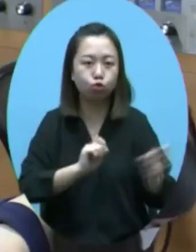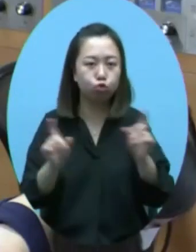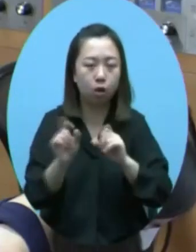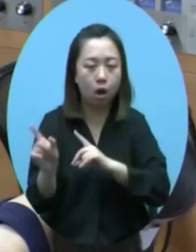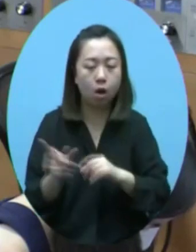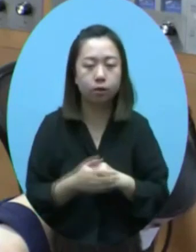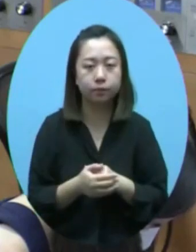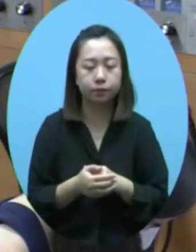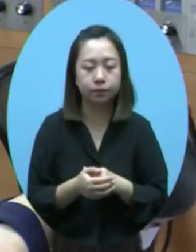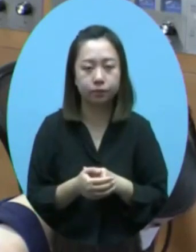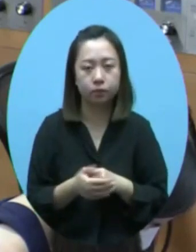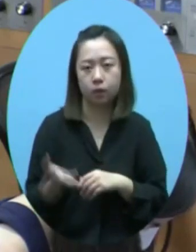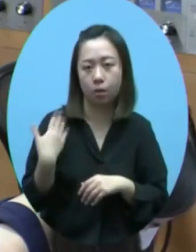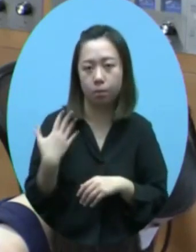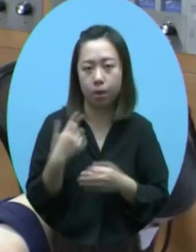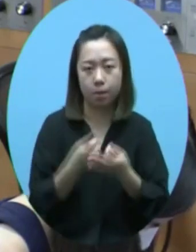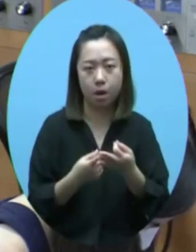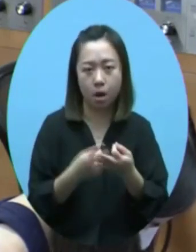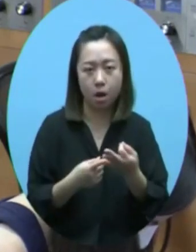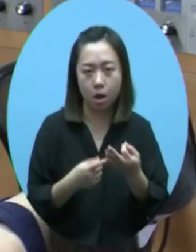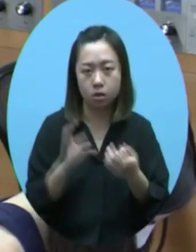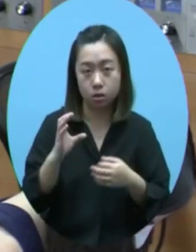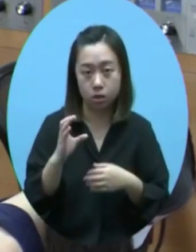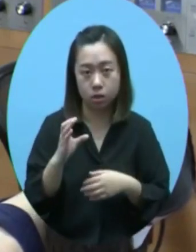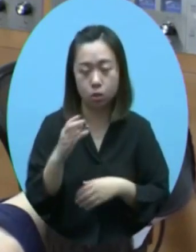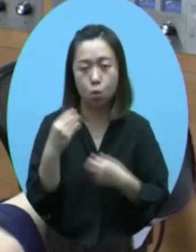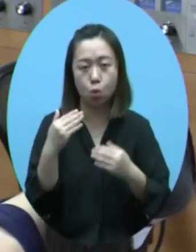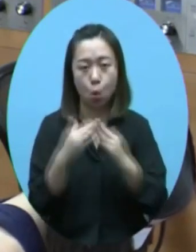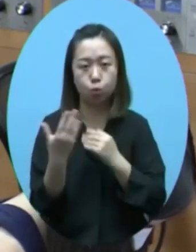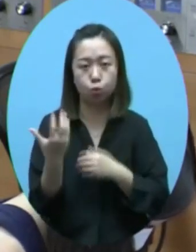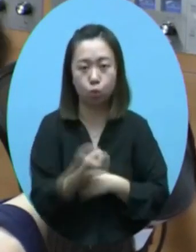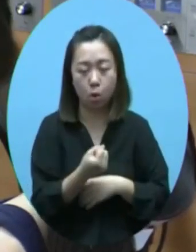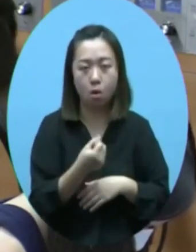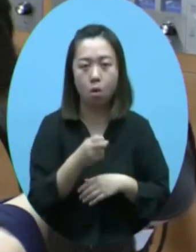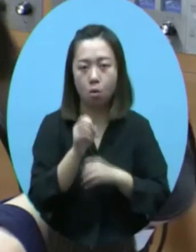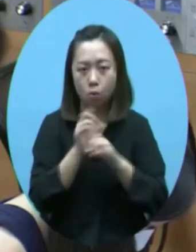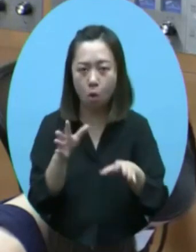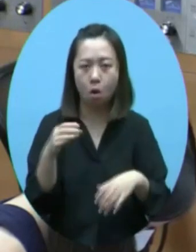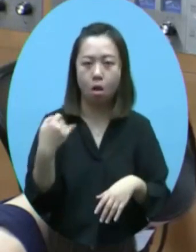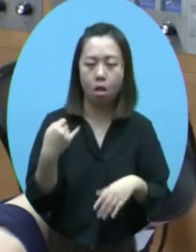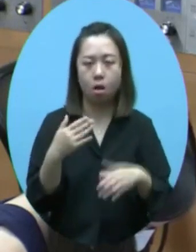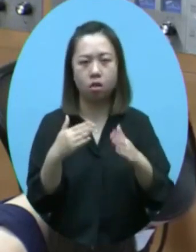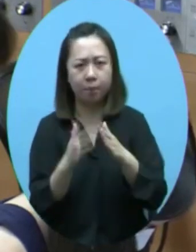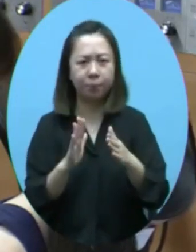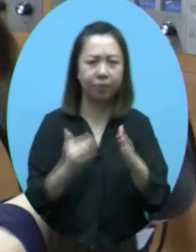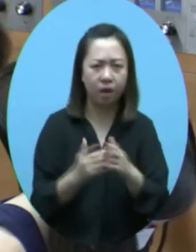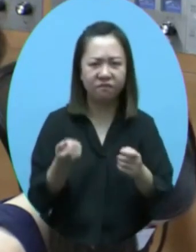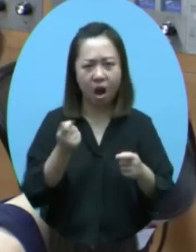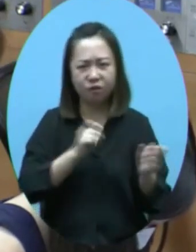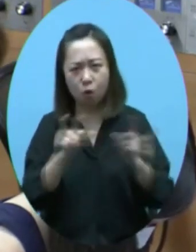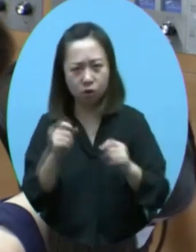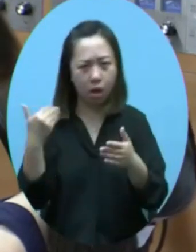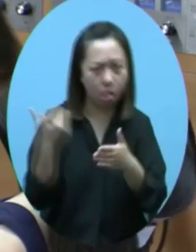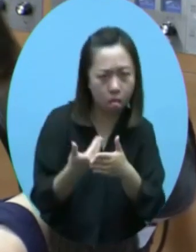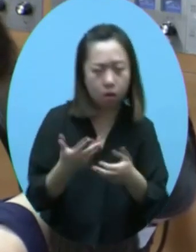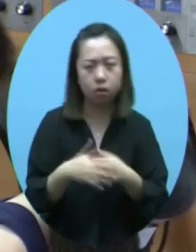will have the early start of the summer vacation. Yesterday, Sophia Chan, the secretary, cannot say for certain that it